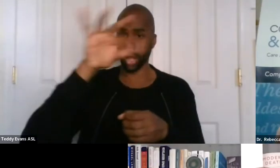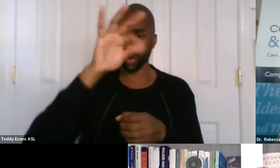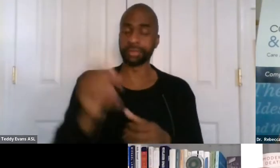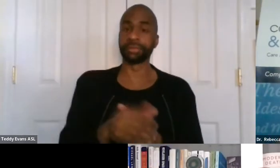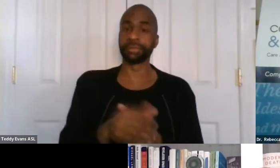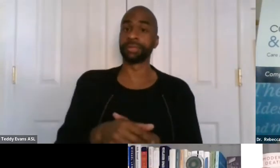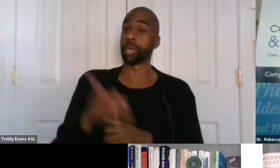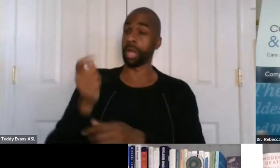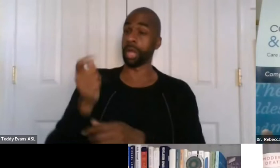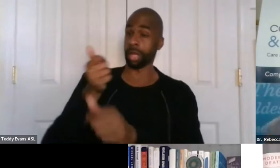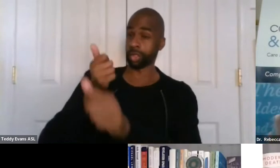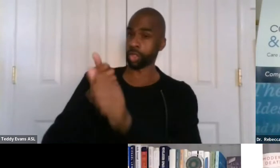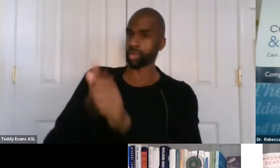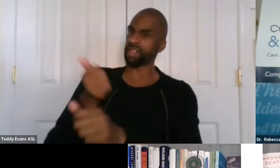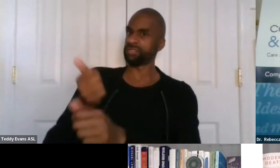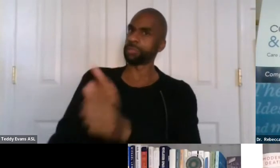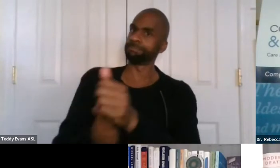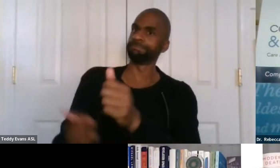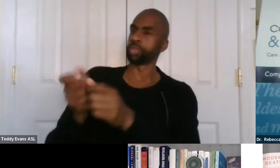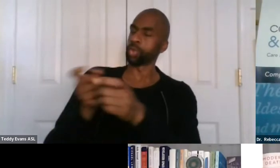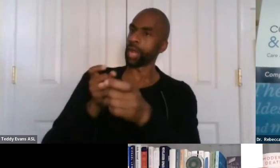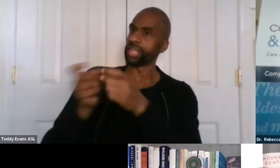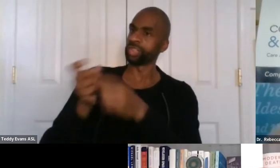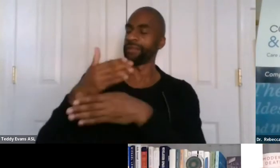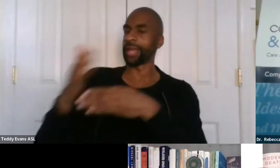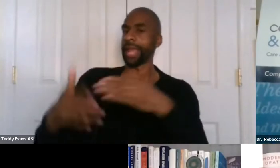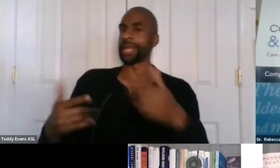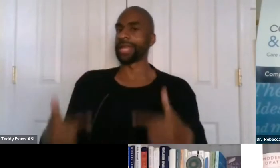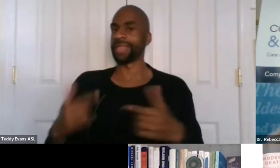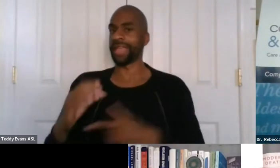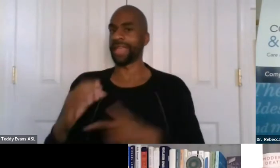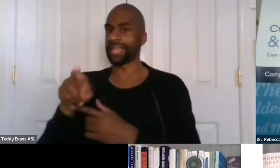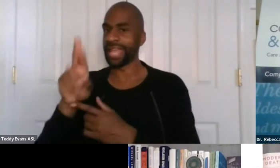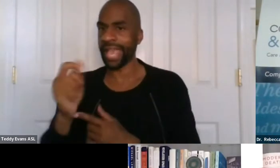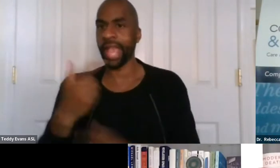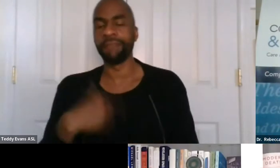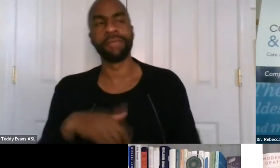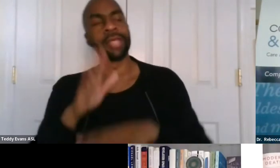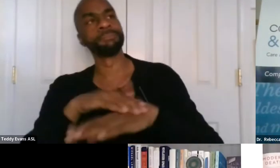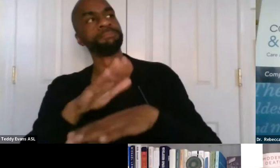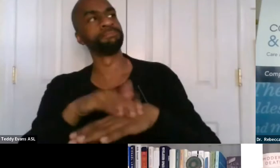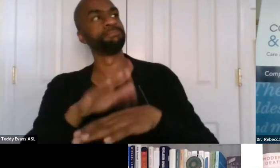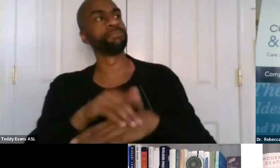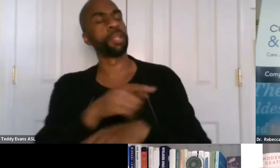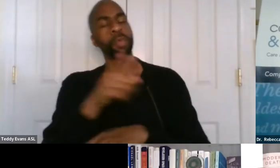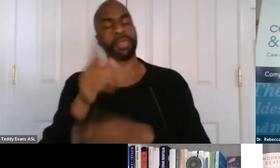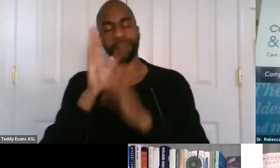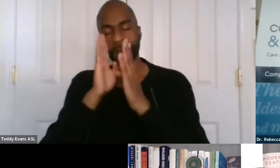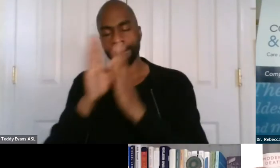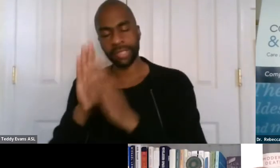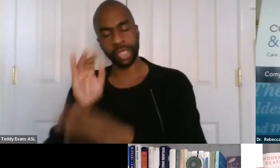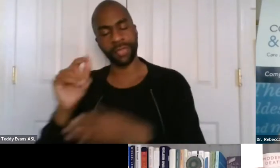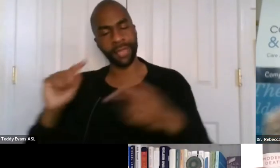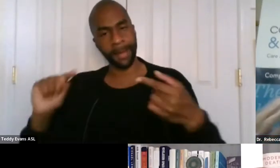revolutionized end-of-life care by calling for patients to be treated liberally, addressing their pain through